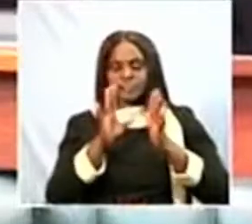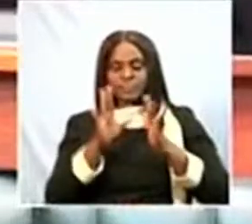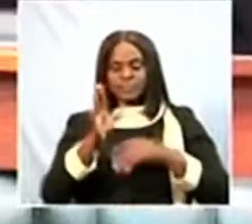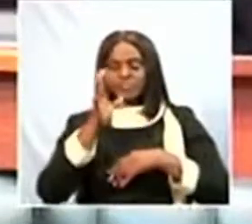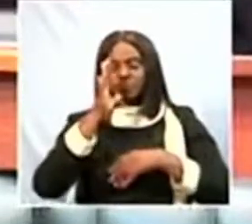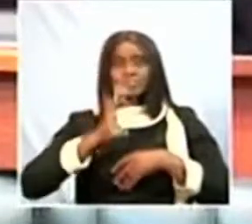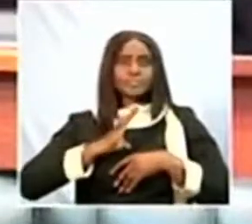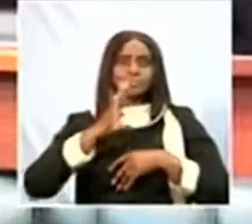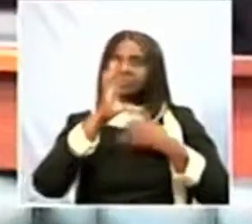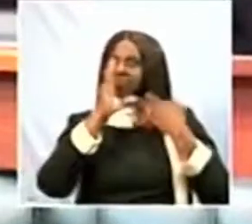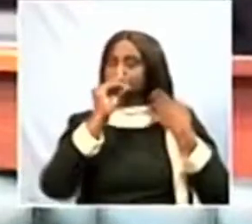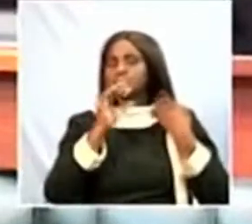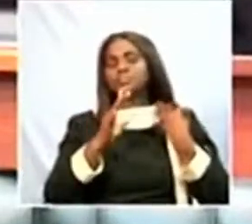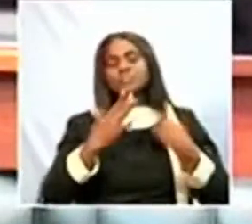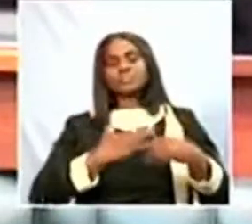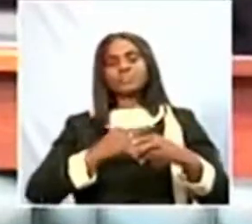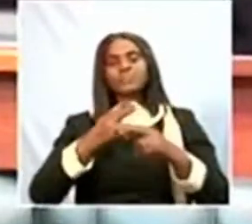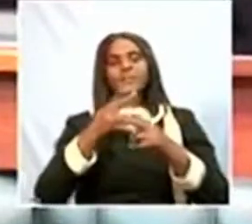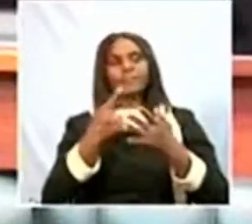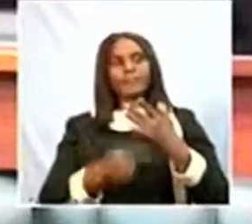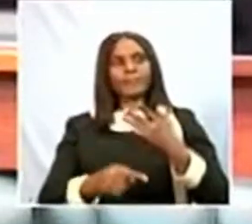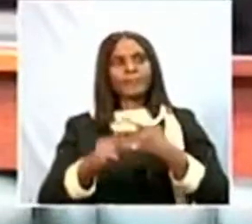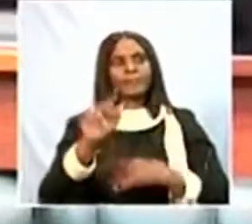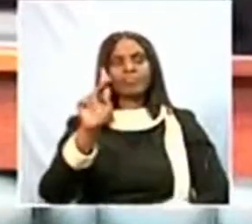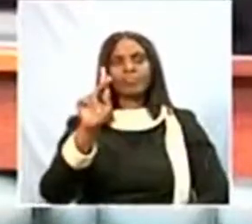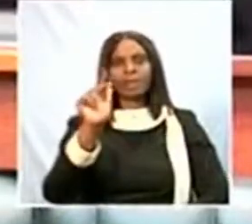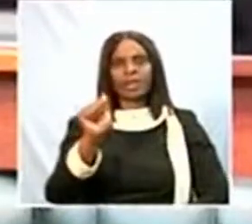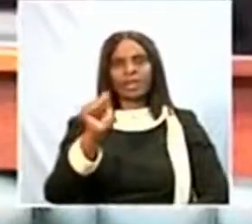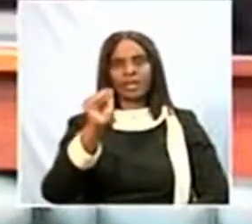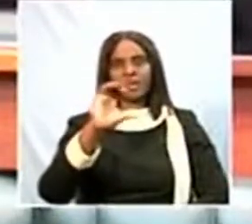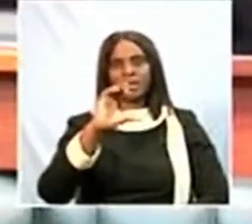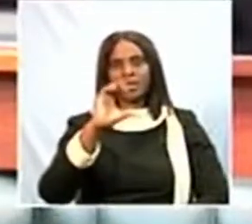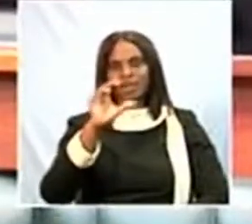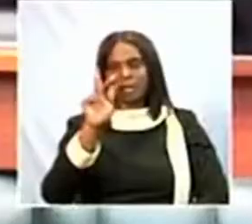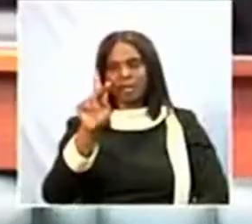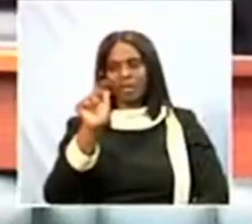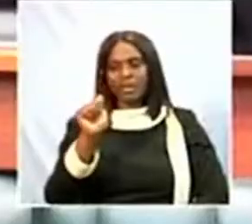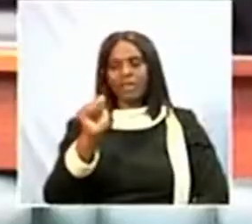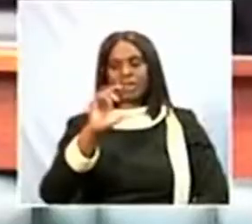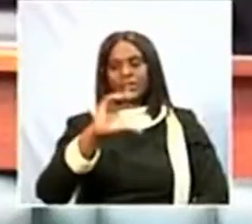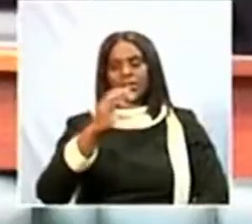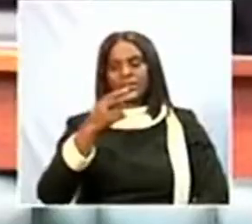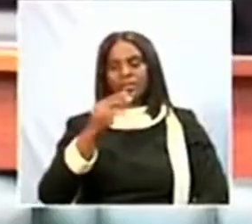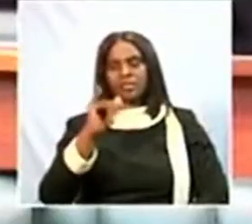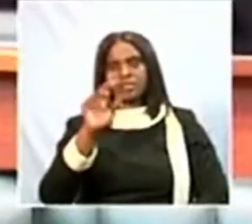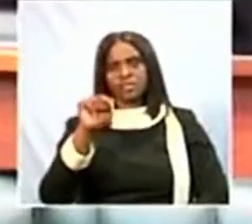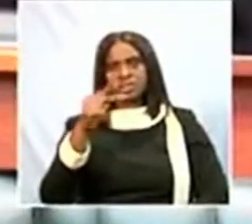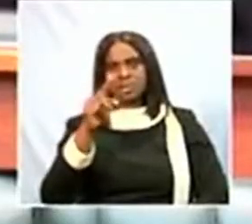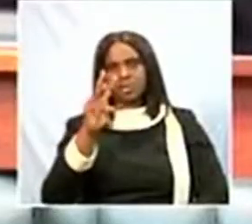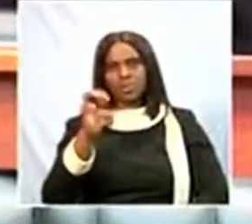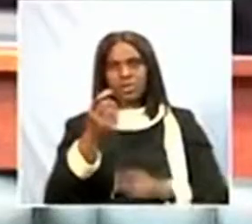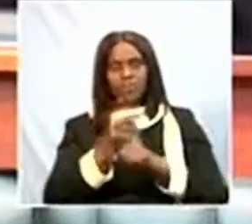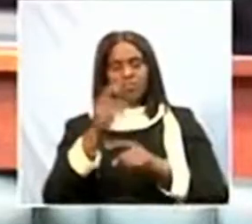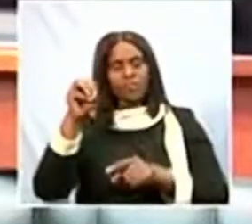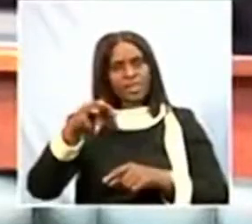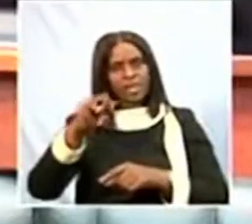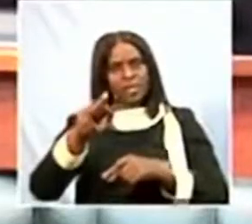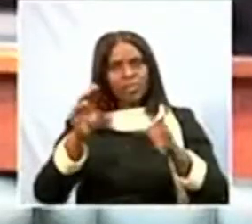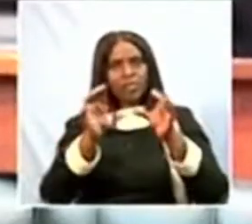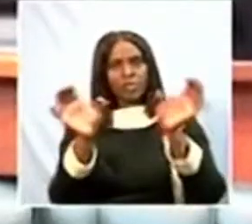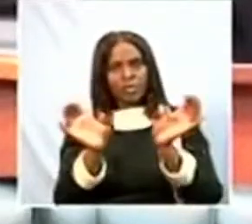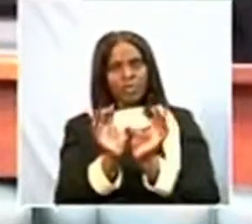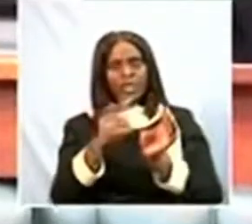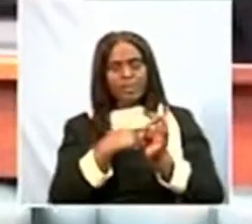Madam Speaker, my name is Asford Kachingwe from Matero constituency. Madam Speaker, I beg to